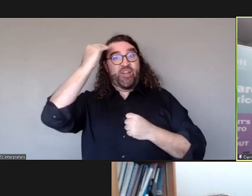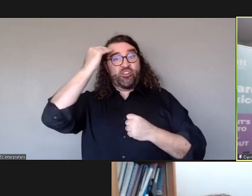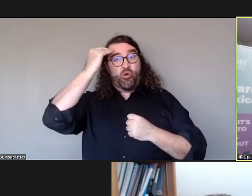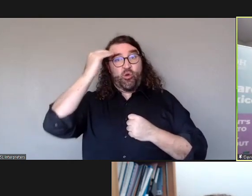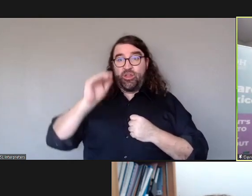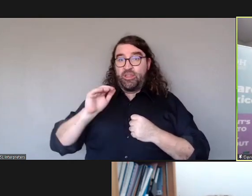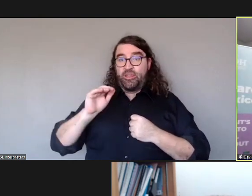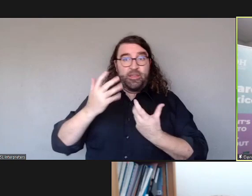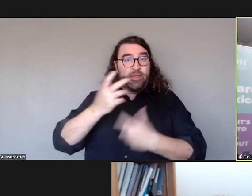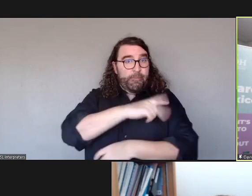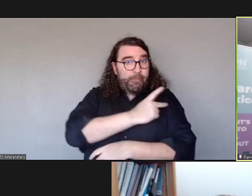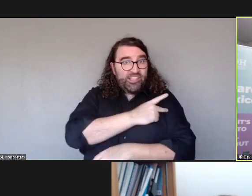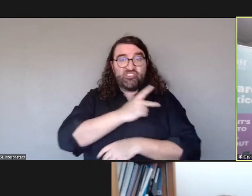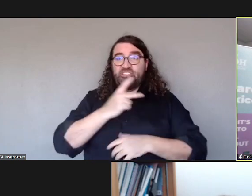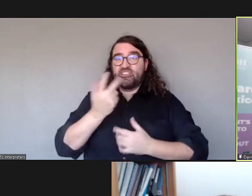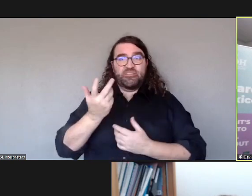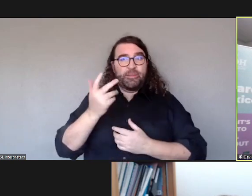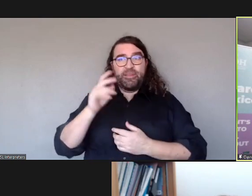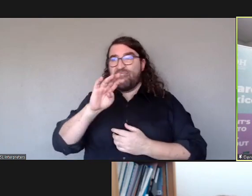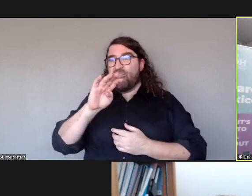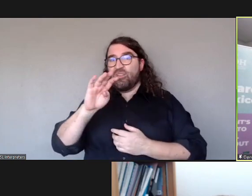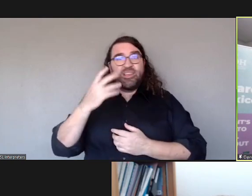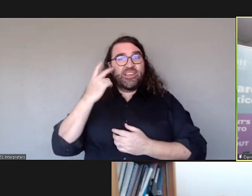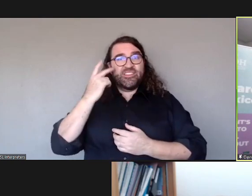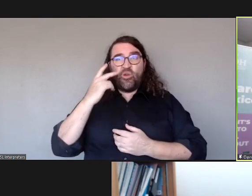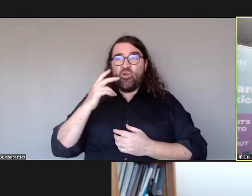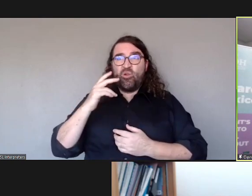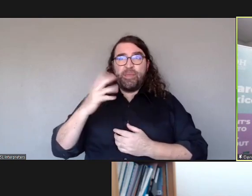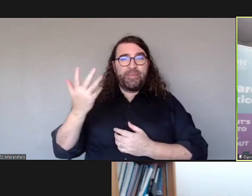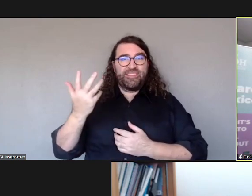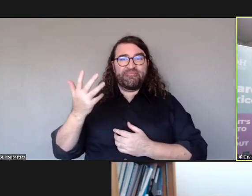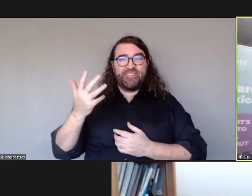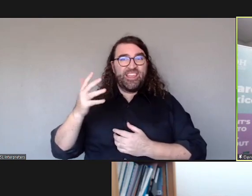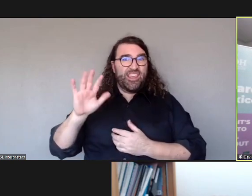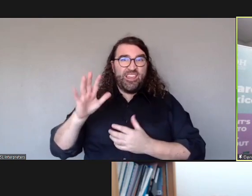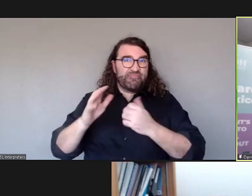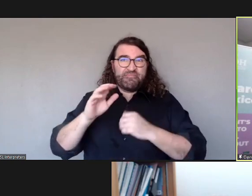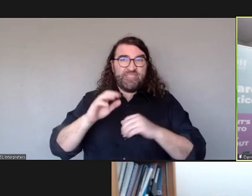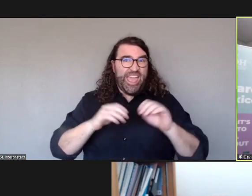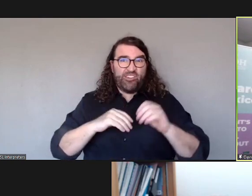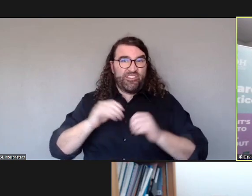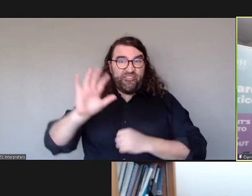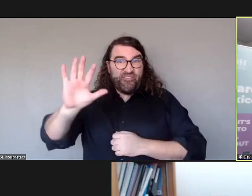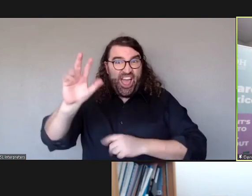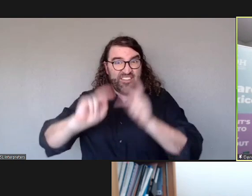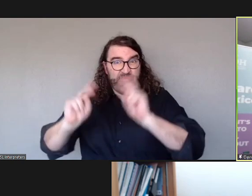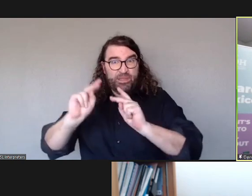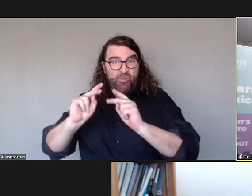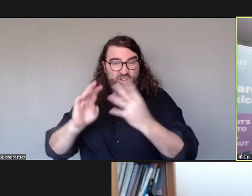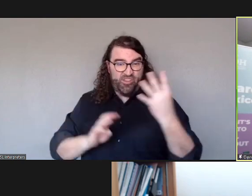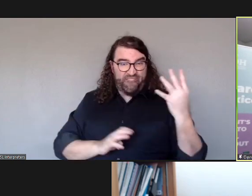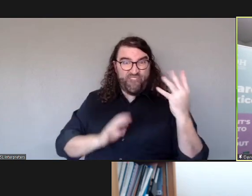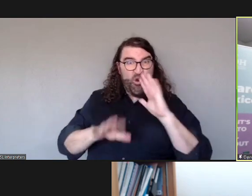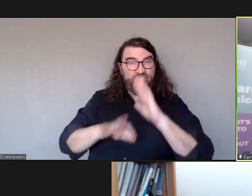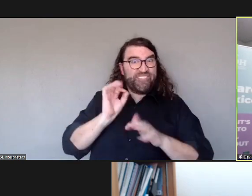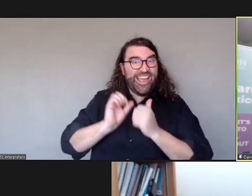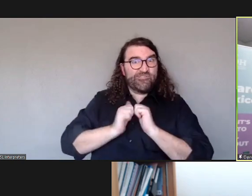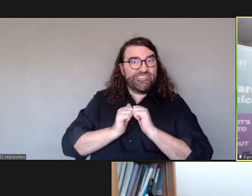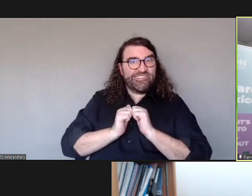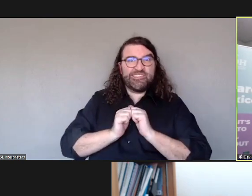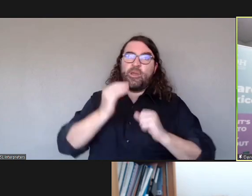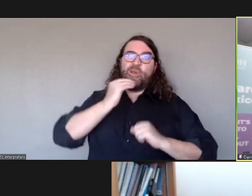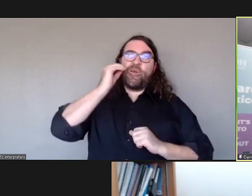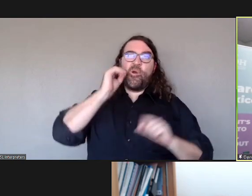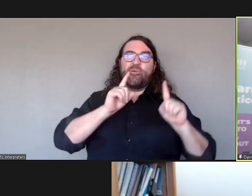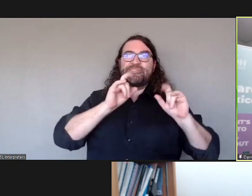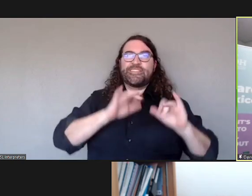patients or others who had a positive test, it's a home test now. So that's where I get that, 4 to 5